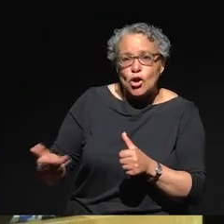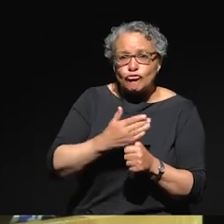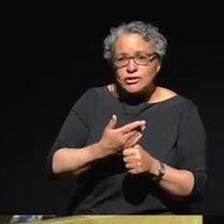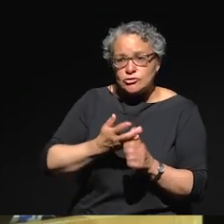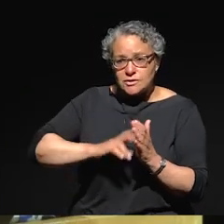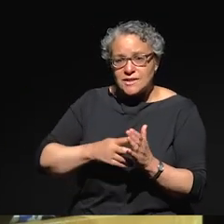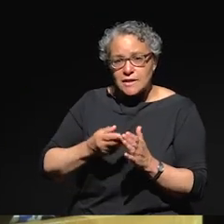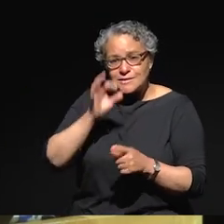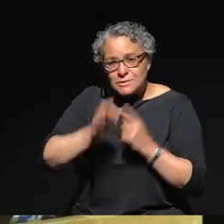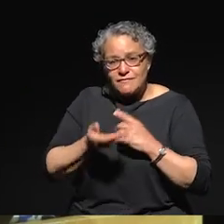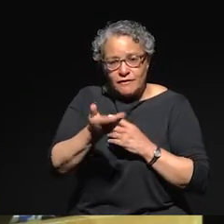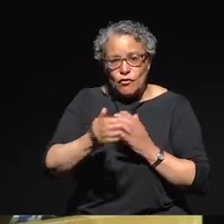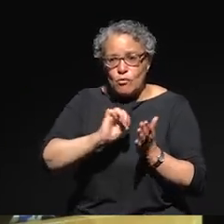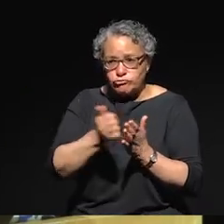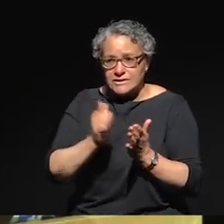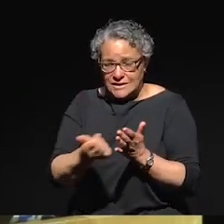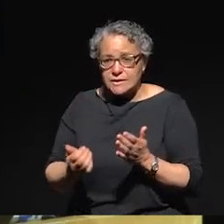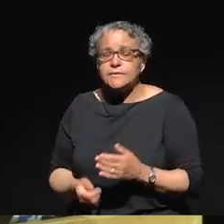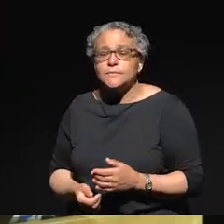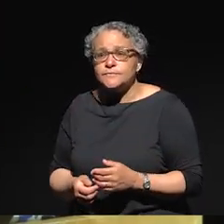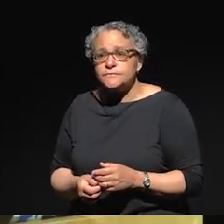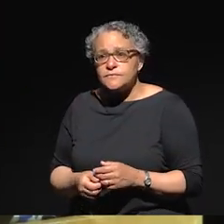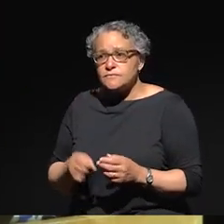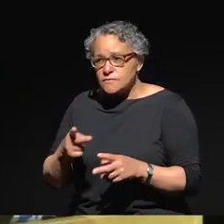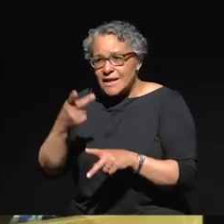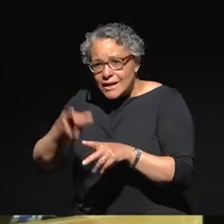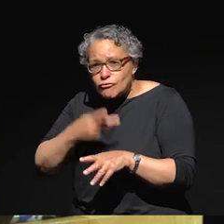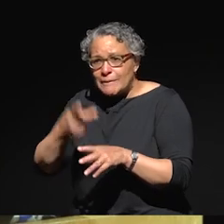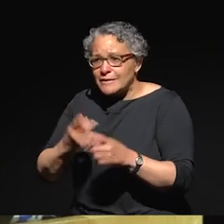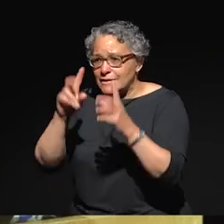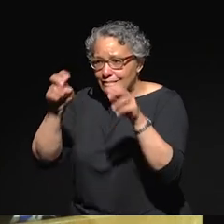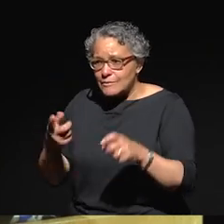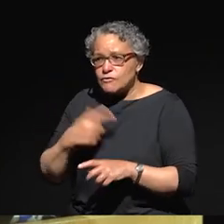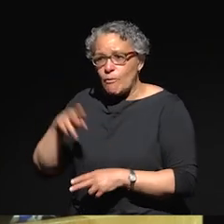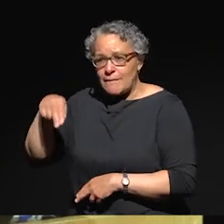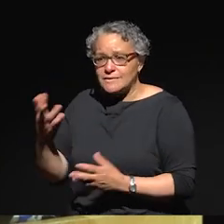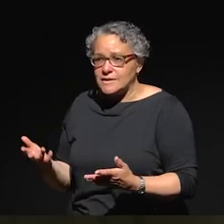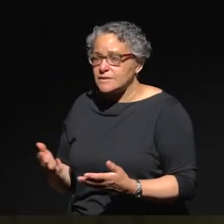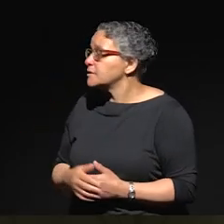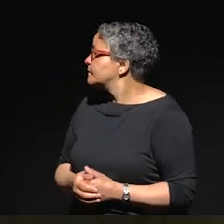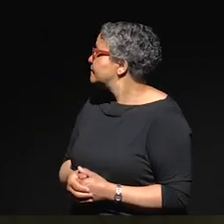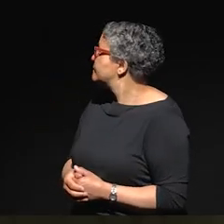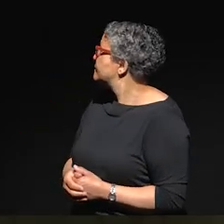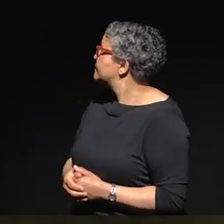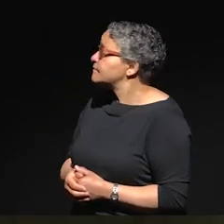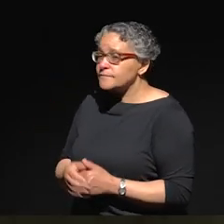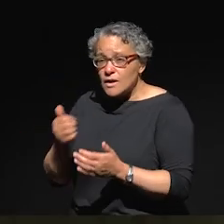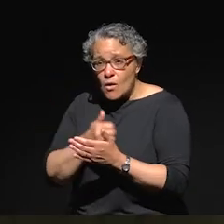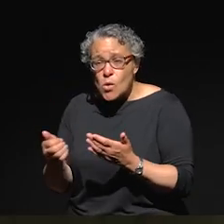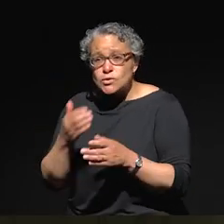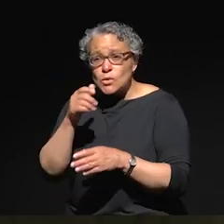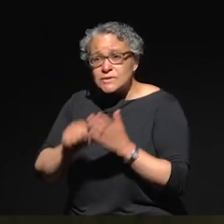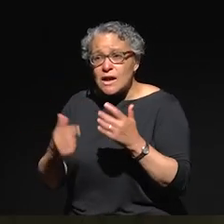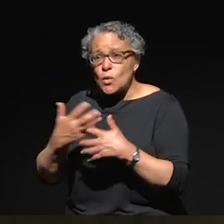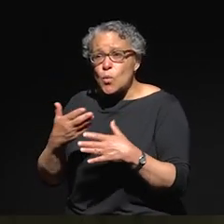sort of at least repetitions of things he'd done for painting. What he also did was he started working with sculptors. He